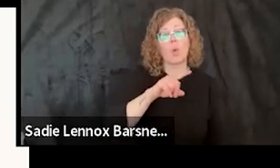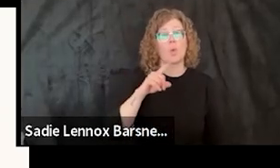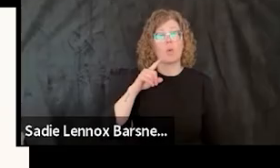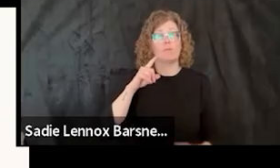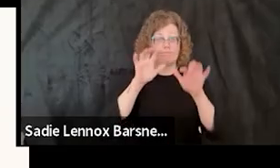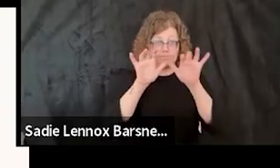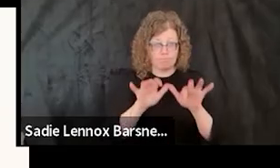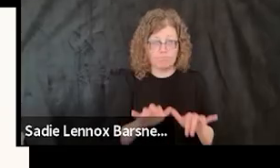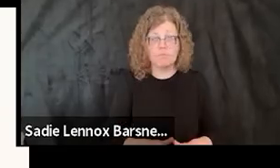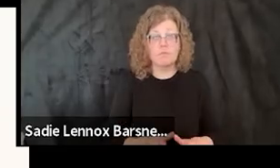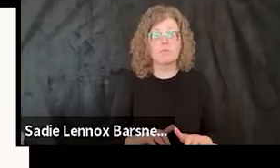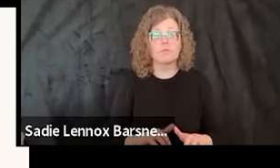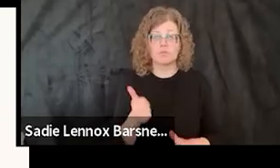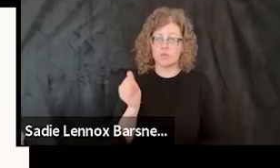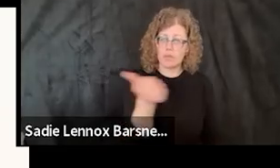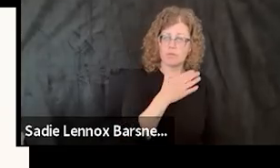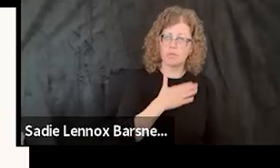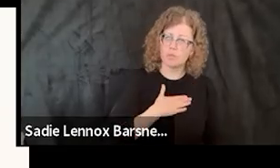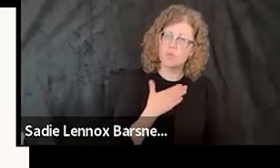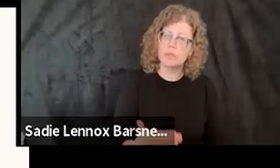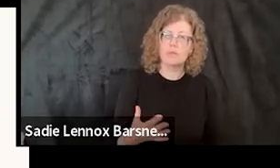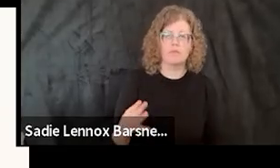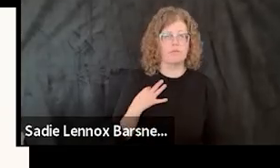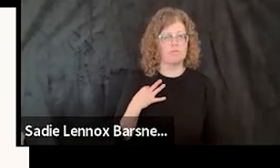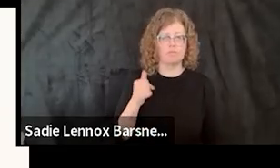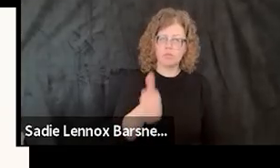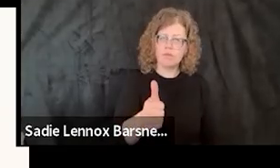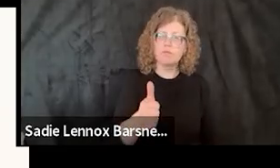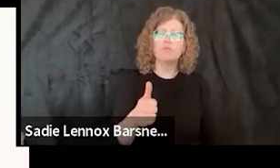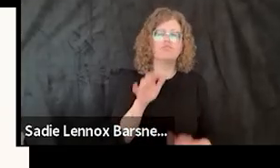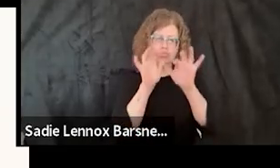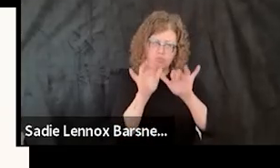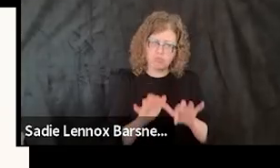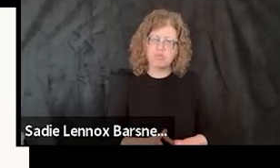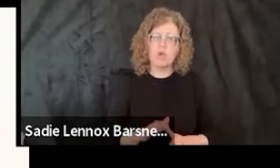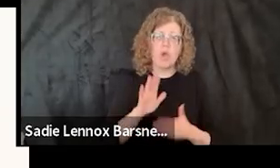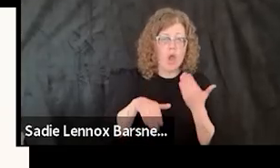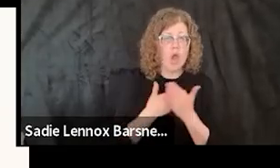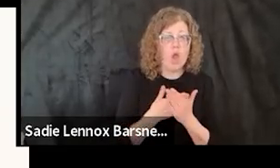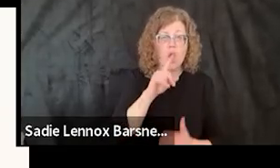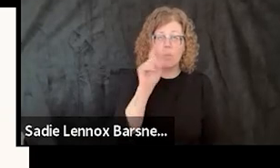voluntary self-identification form directly in the grant application. However, all questions are optional.